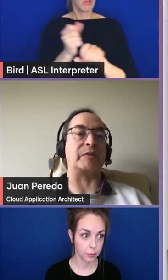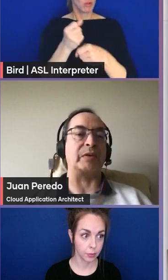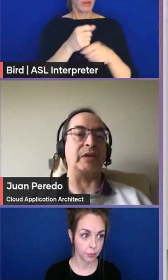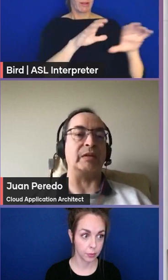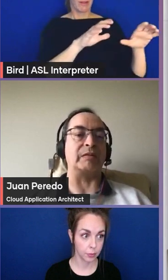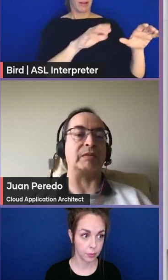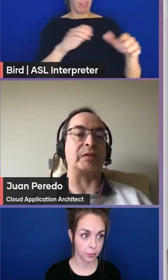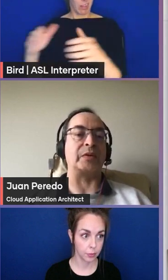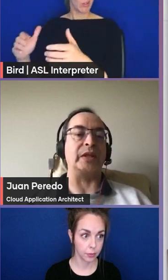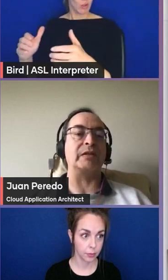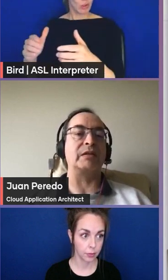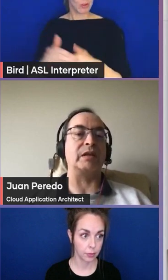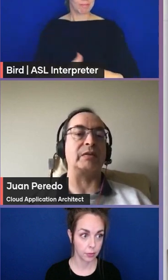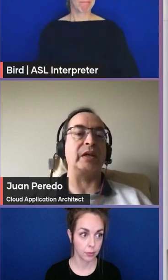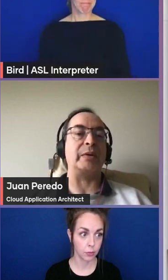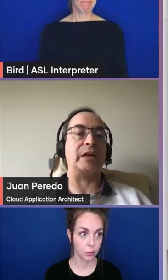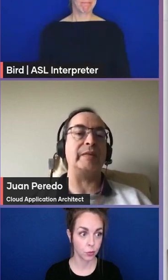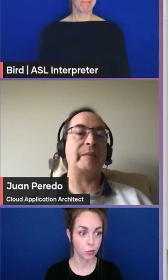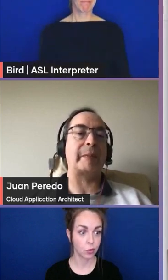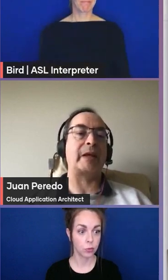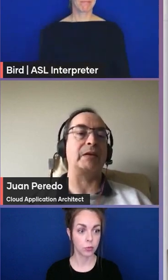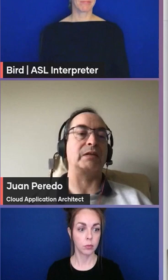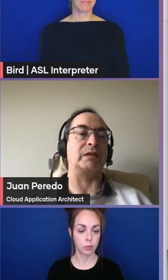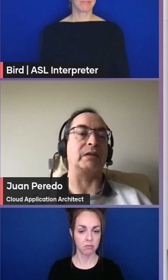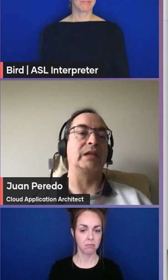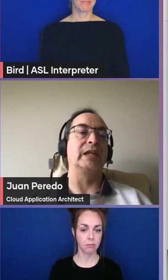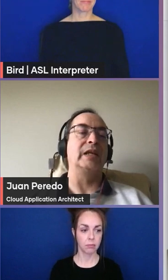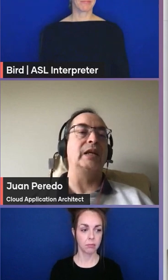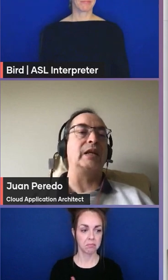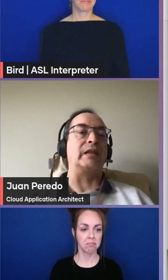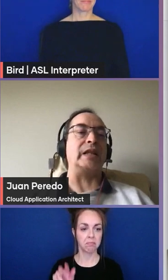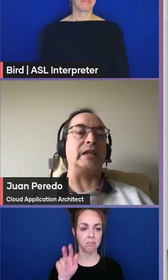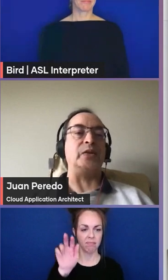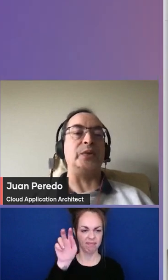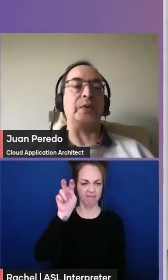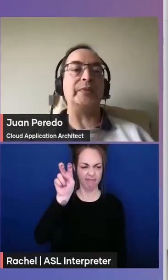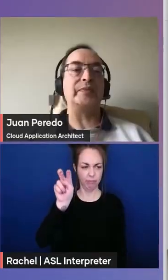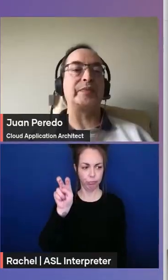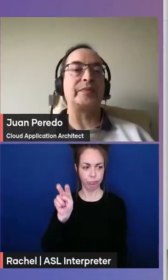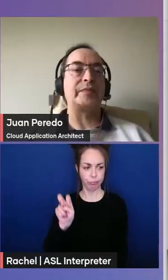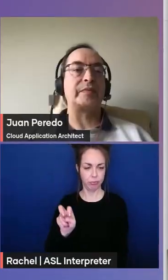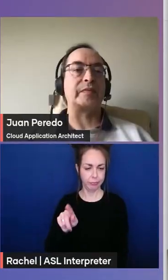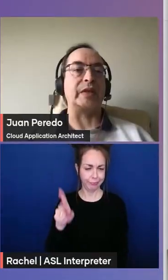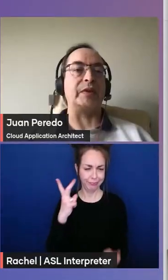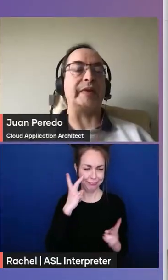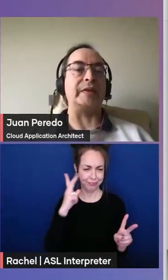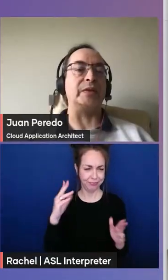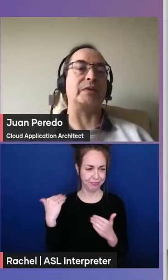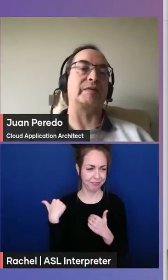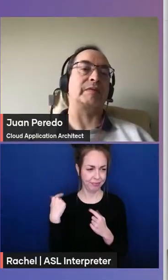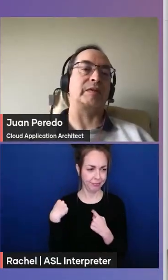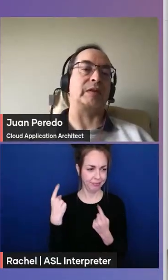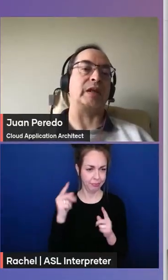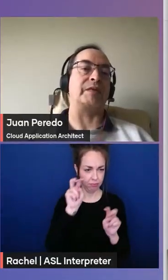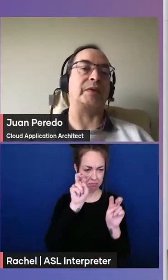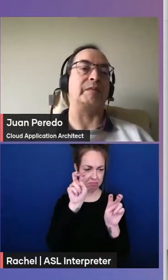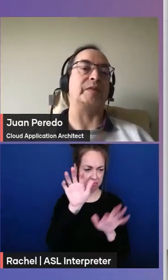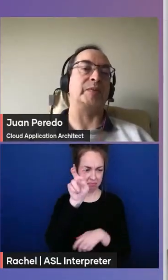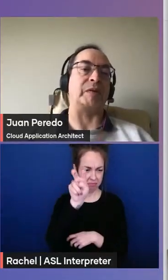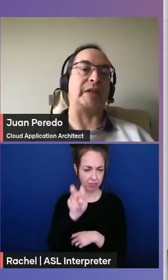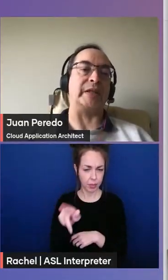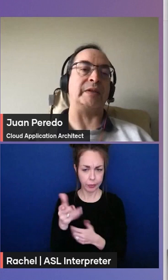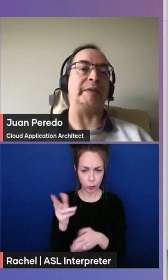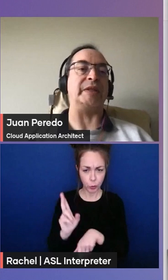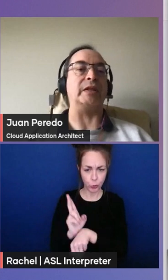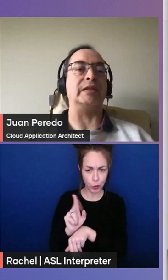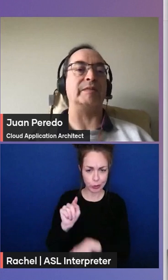skip through this really quickly because there's nothing new there. If you've ever used Terraform, you